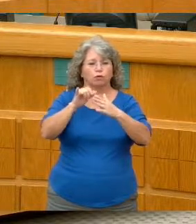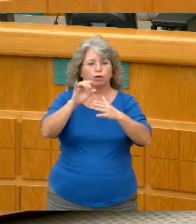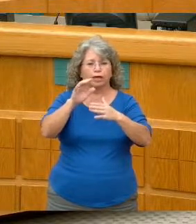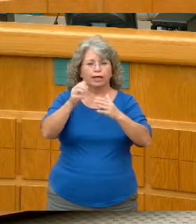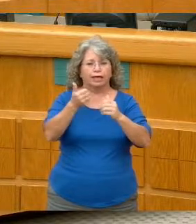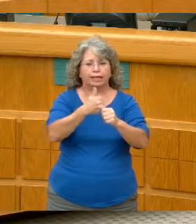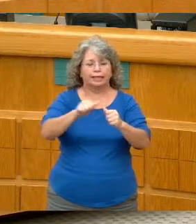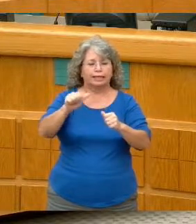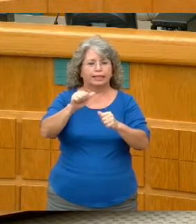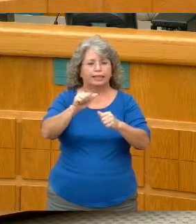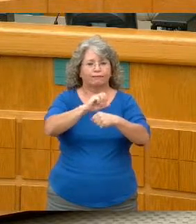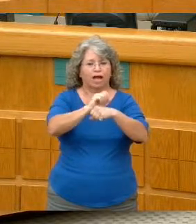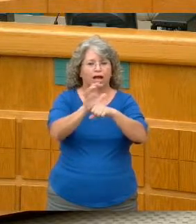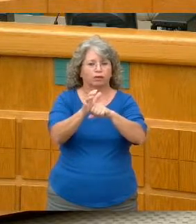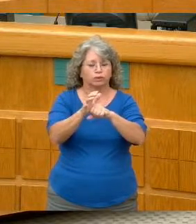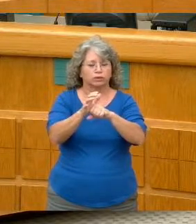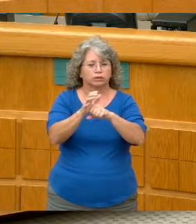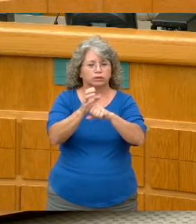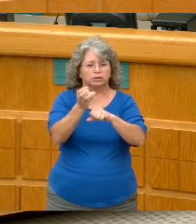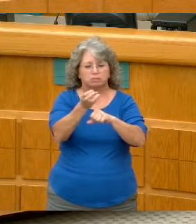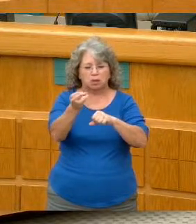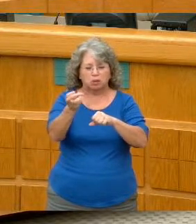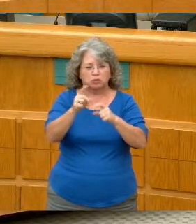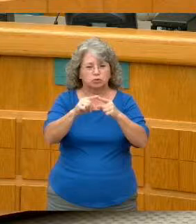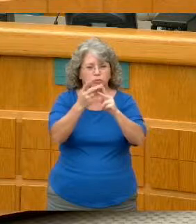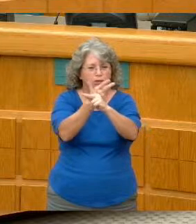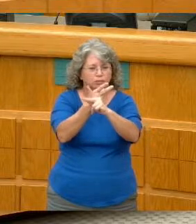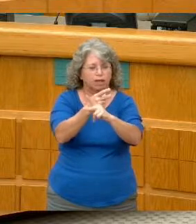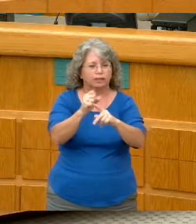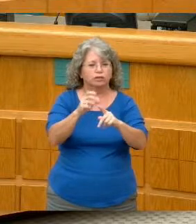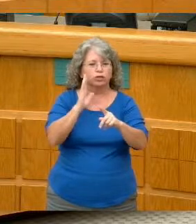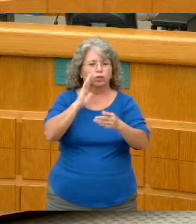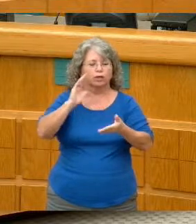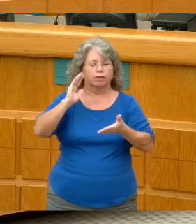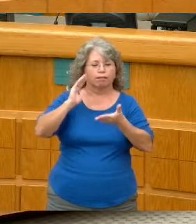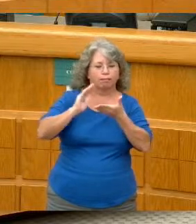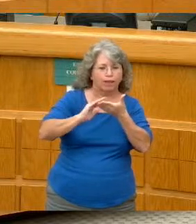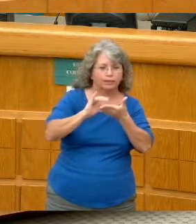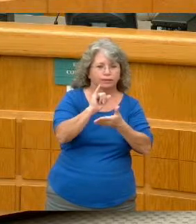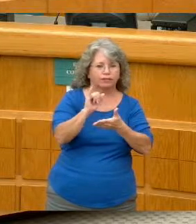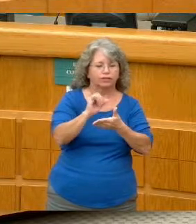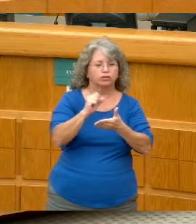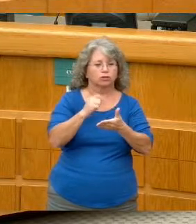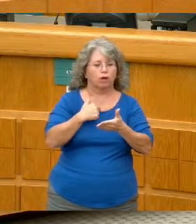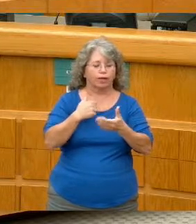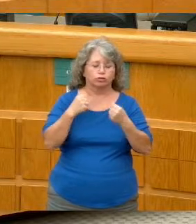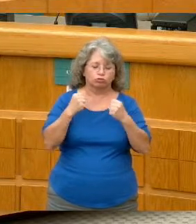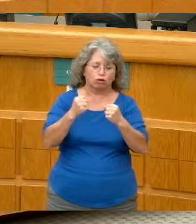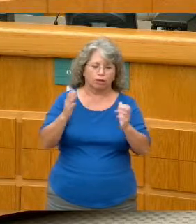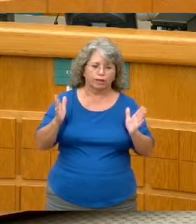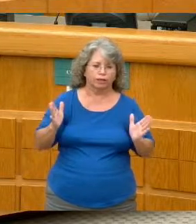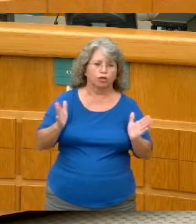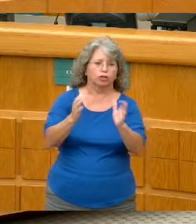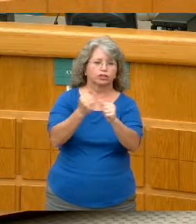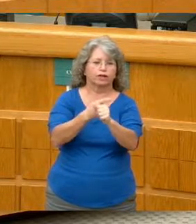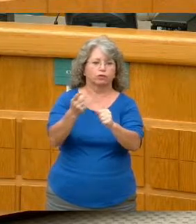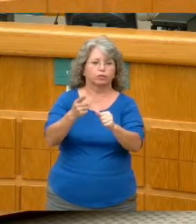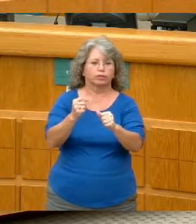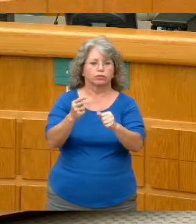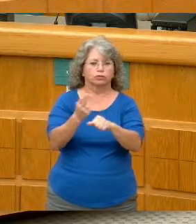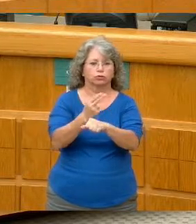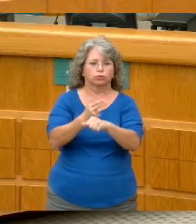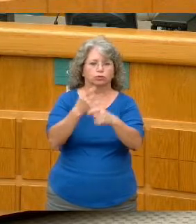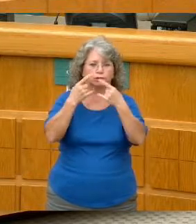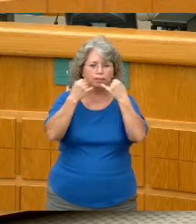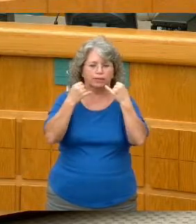multiply, so you will get less severe infection. So I encourage and urge everybody to wear masks also. Thank you. I'll